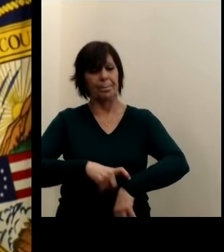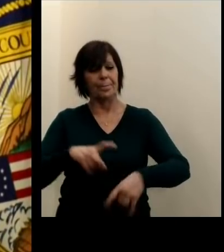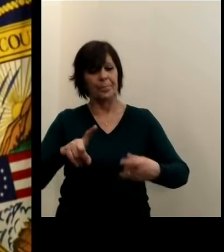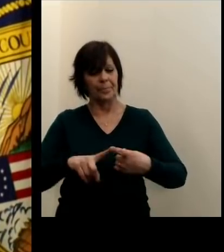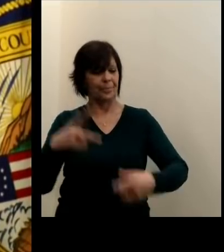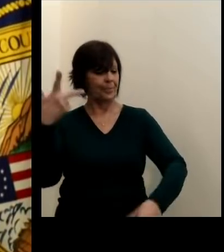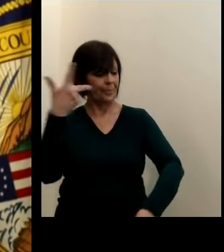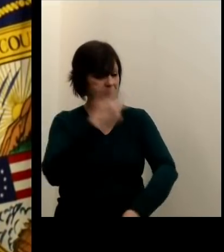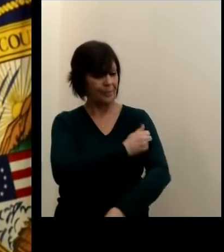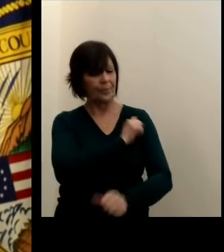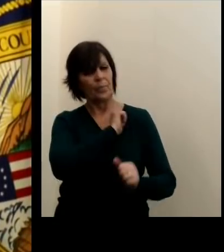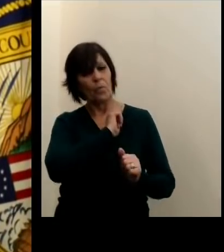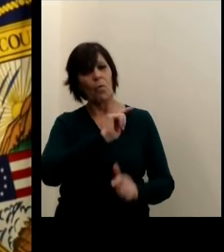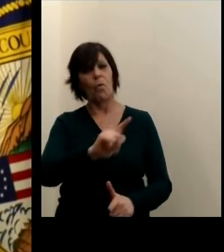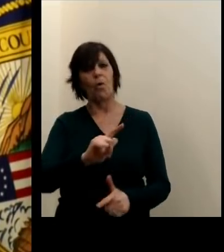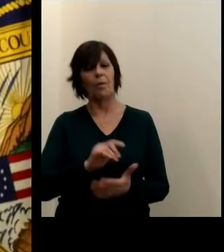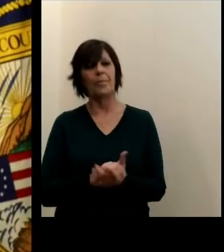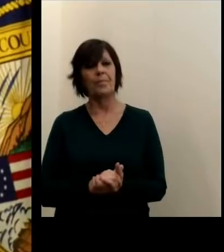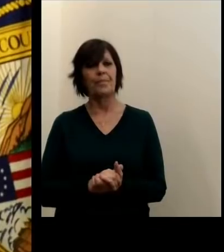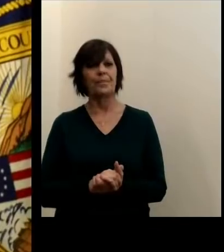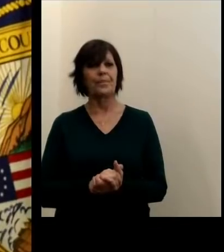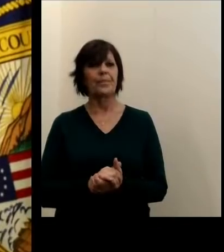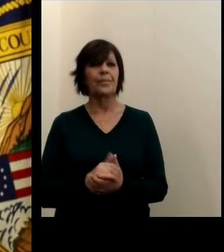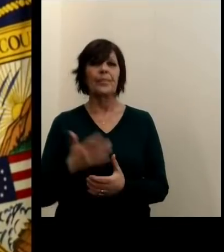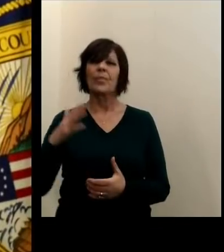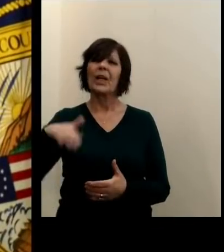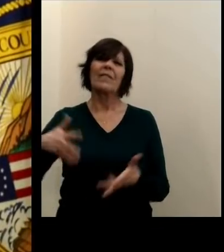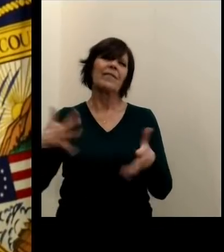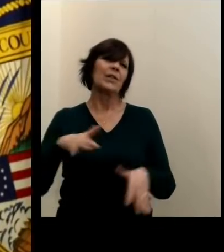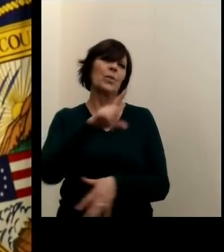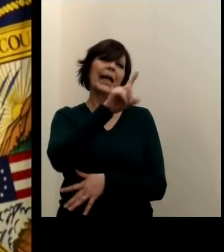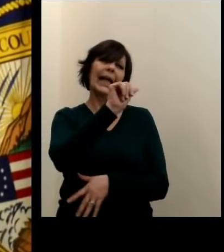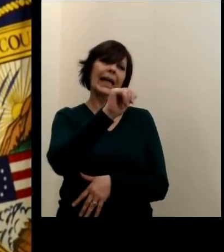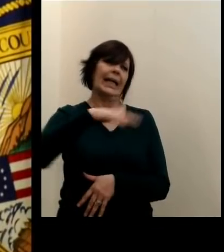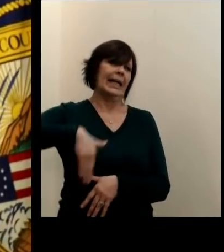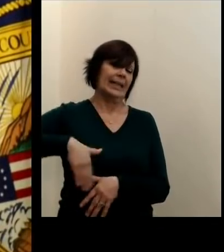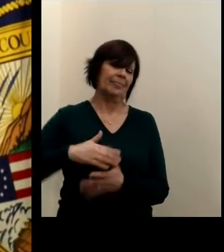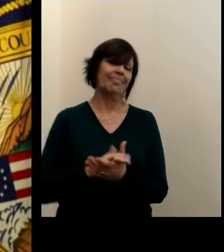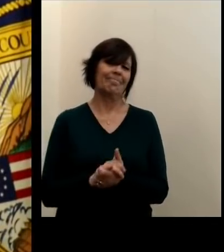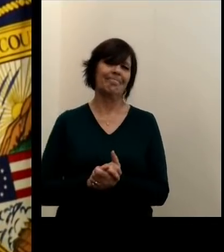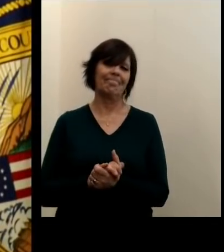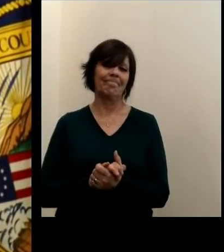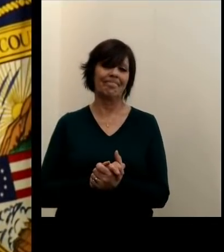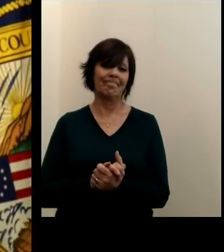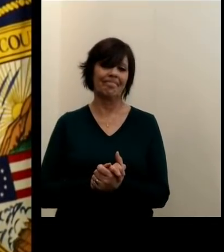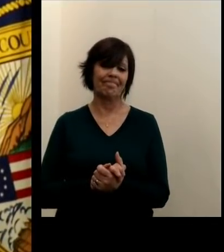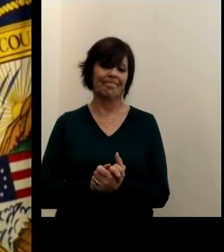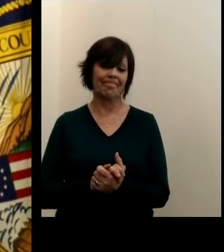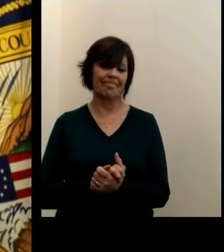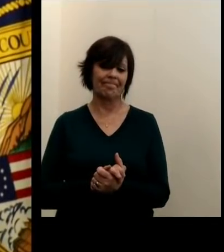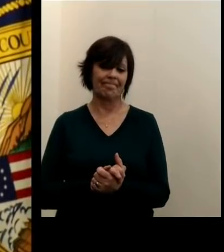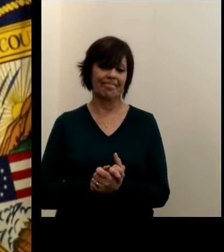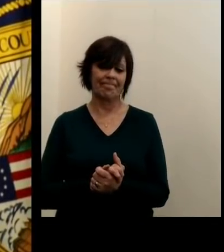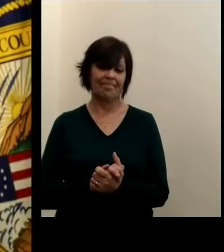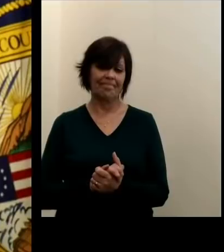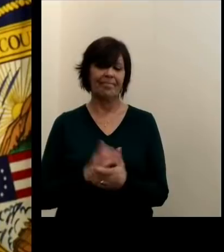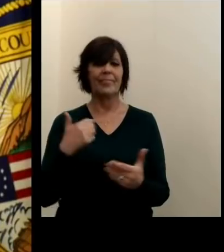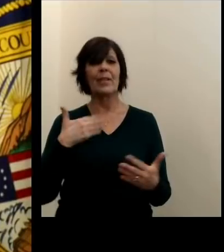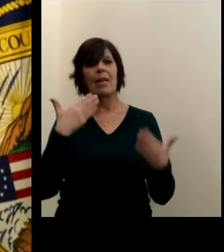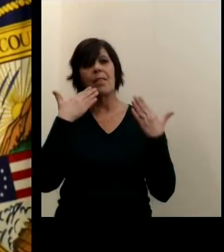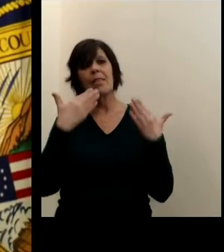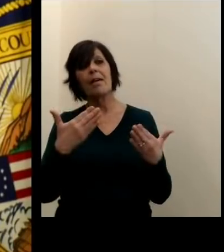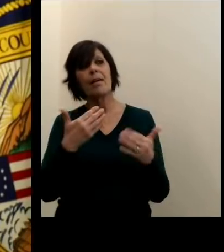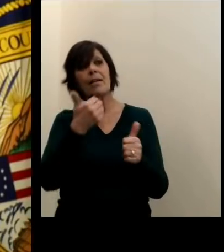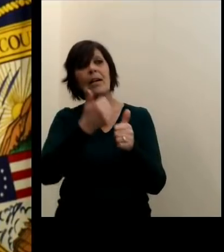to everyone in the 1B category because we haven't even finished the 1A category just yet. I thank